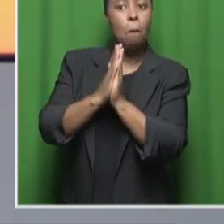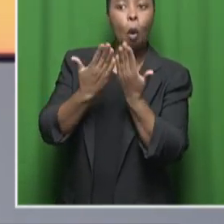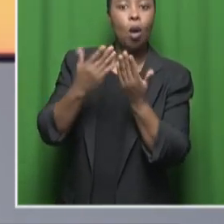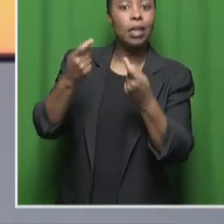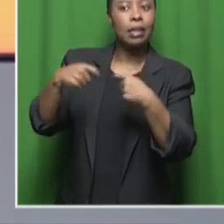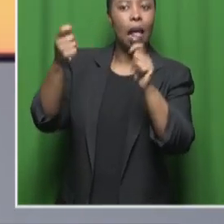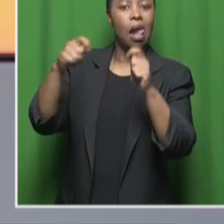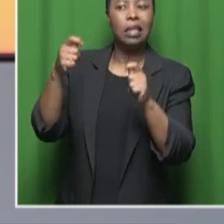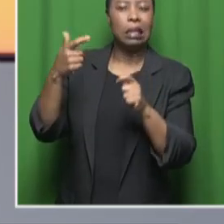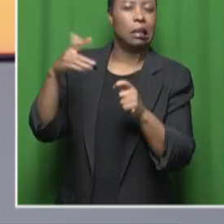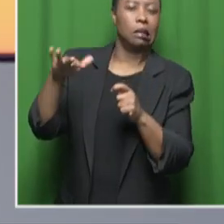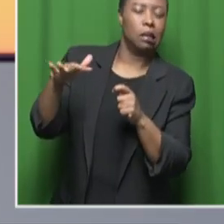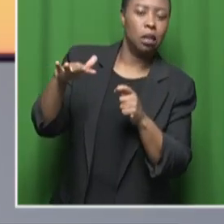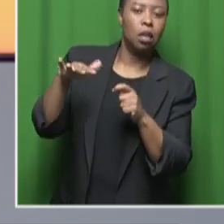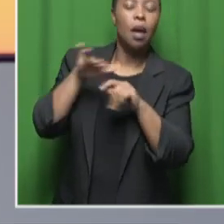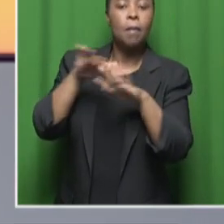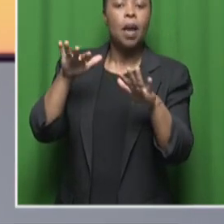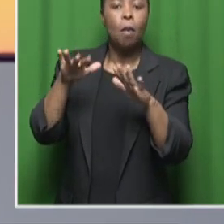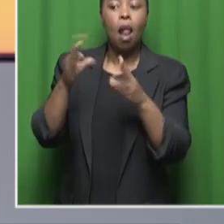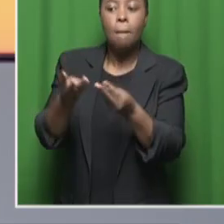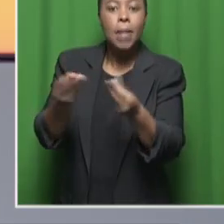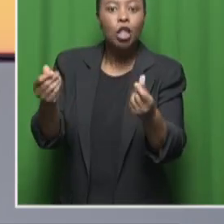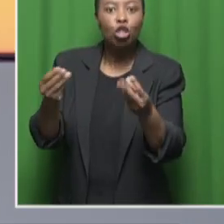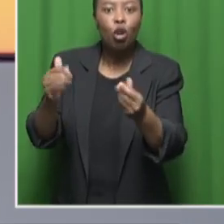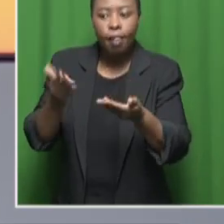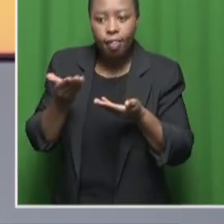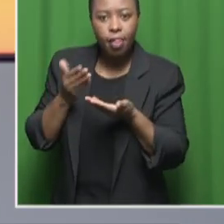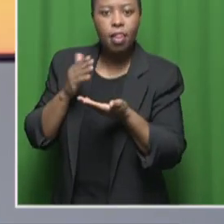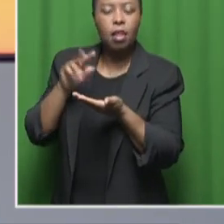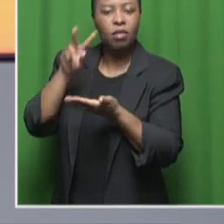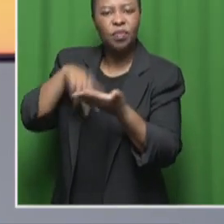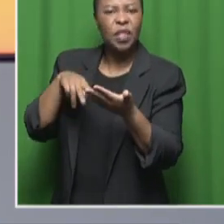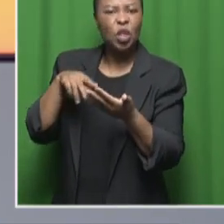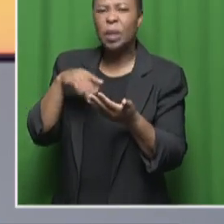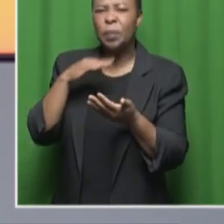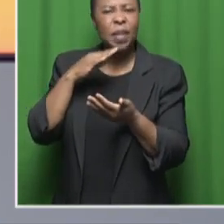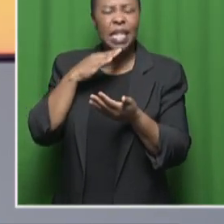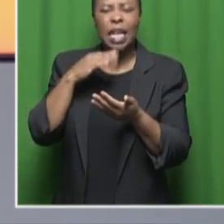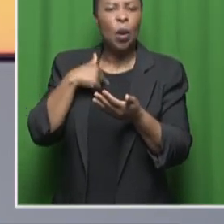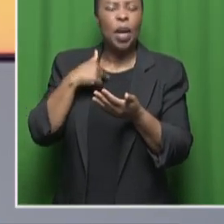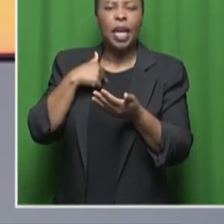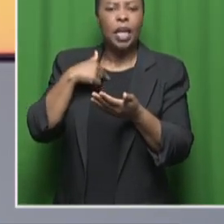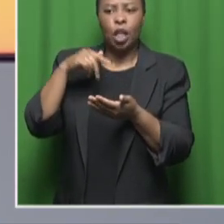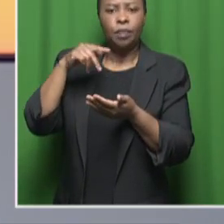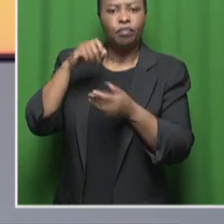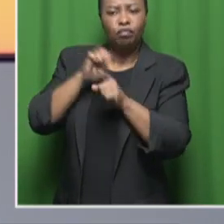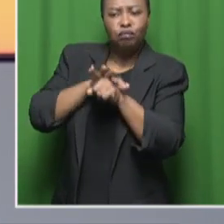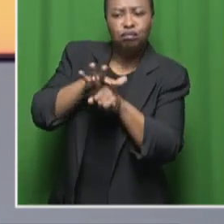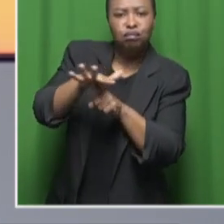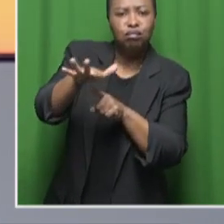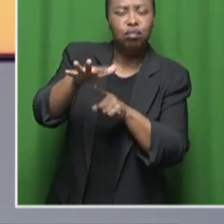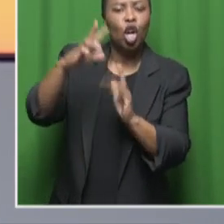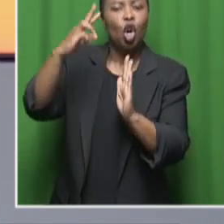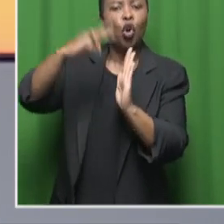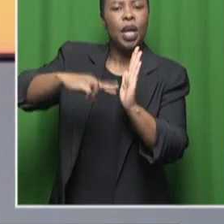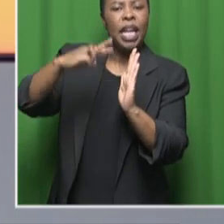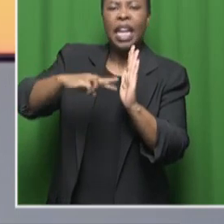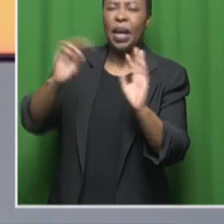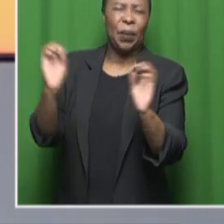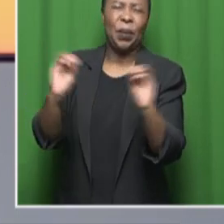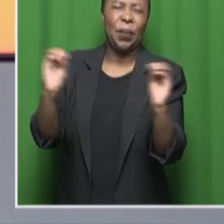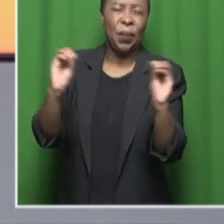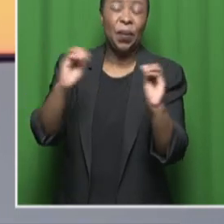at, how people engage with material at large. We don't seem to be fostering such a healthy reading culture, which is obviously also going to be impacting the